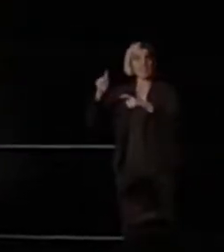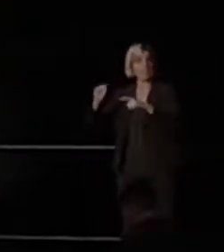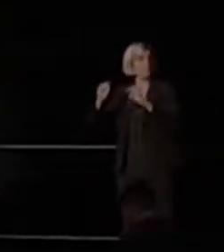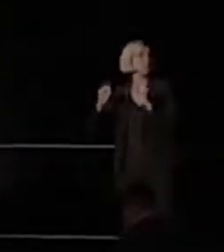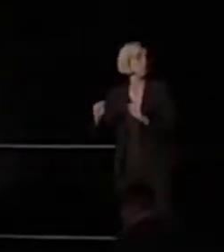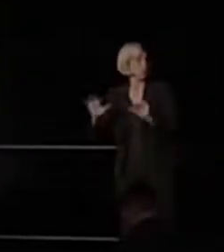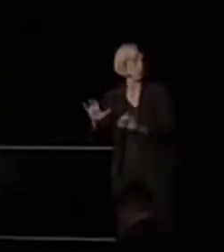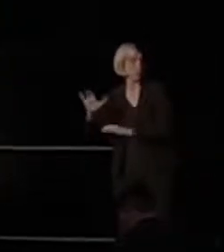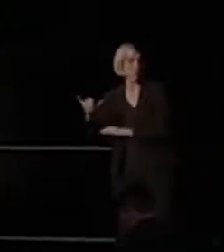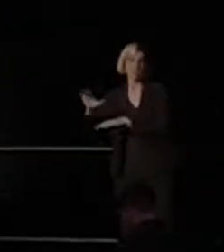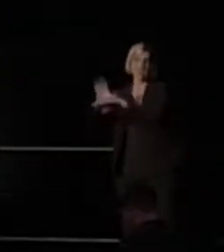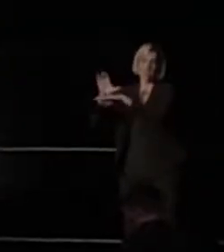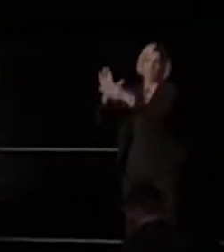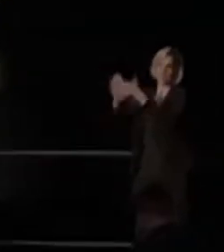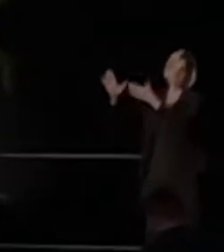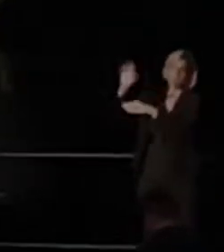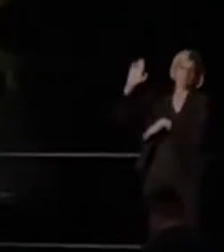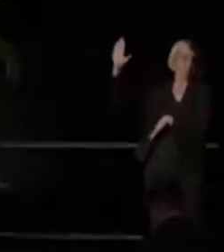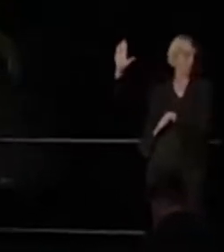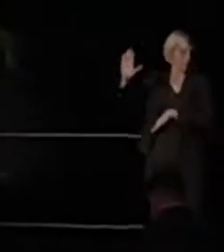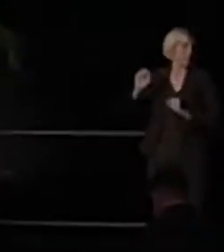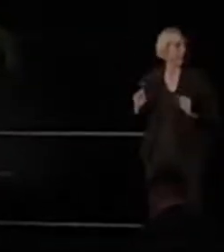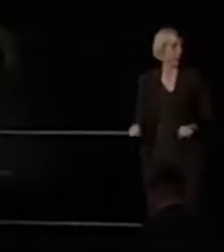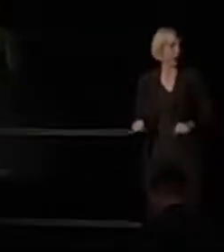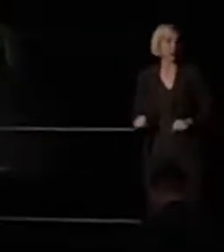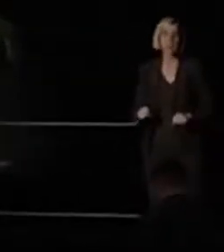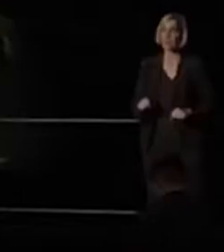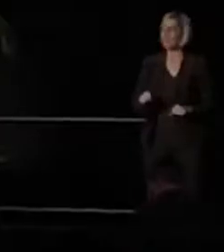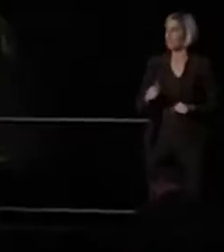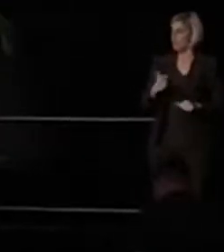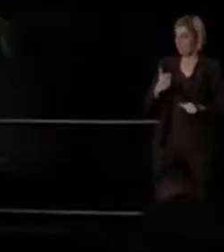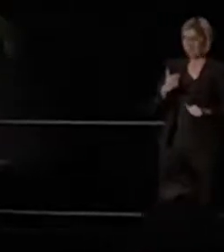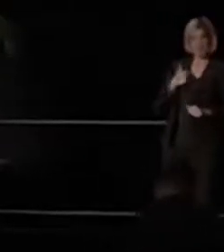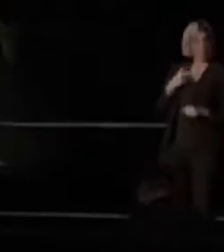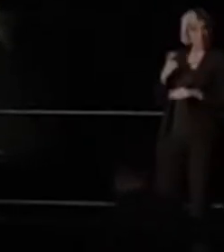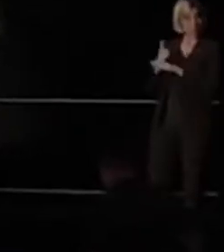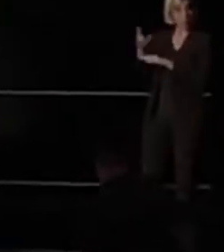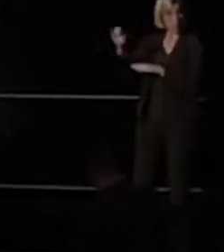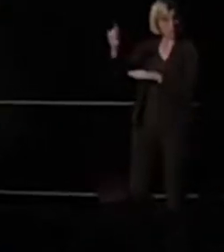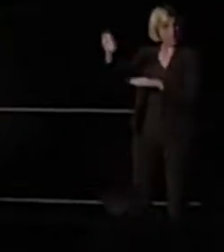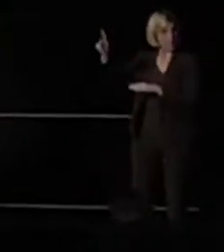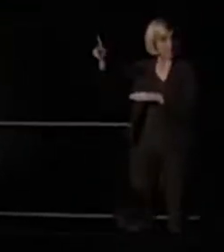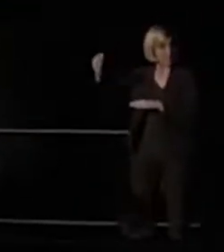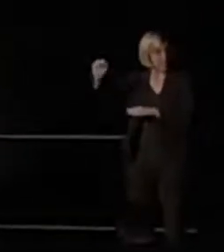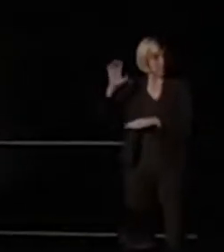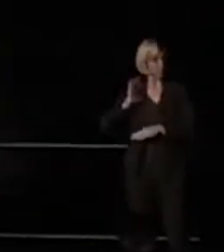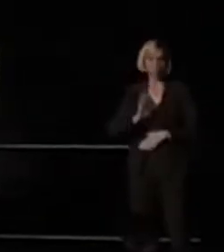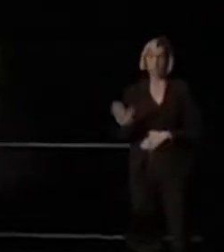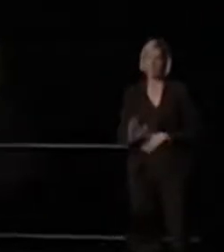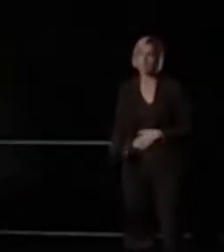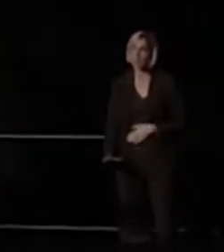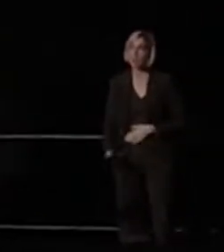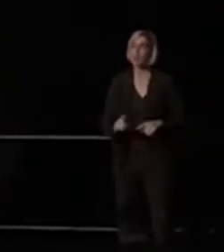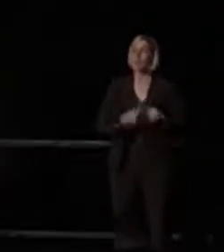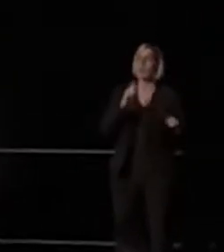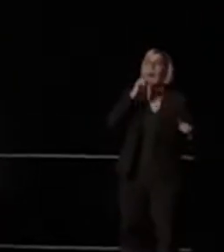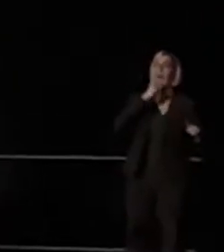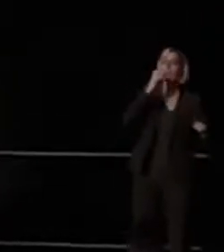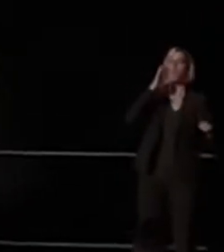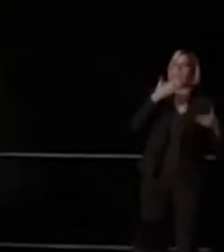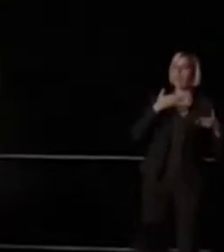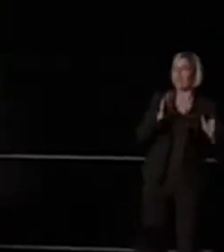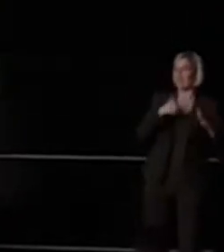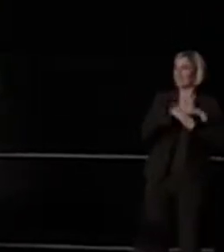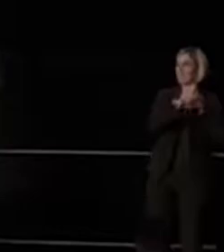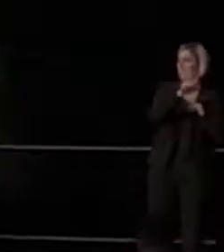that. And I had never worked with disk hardware or software in my life, but Apple was going to be allowed into Las Vegas, the